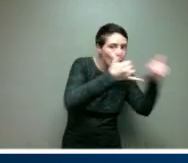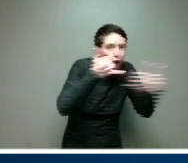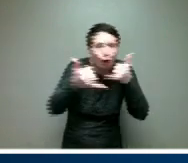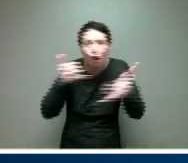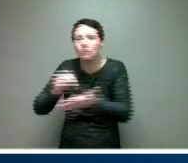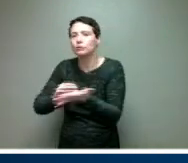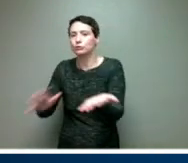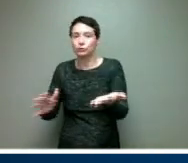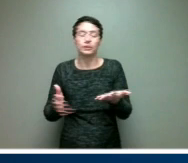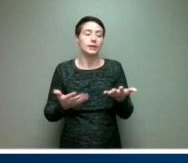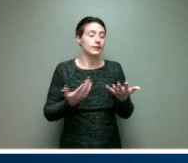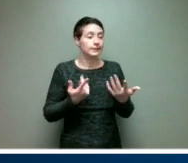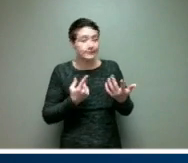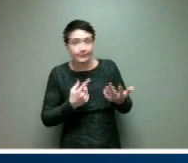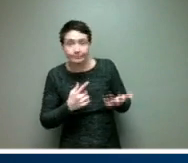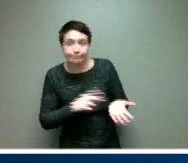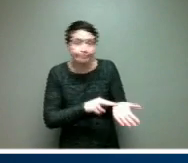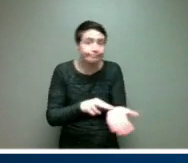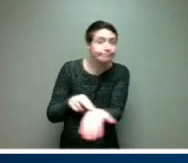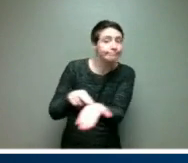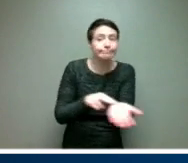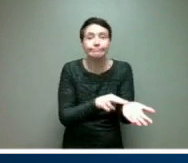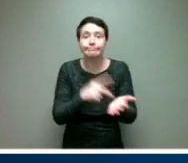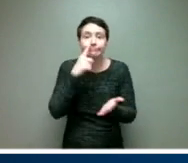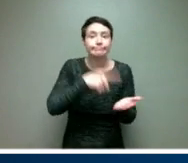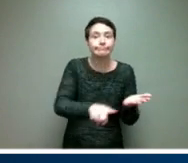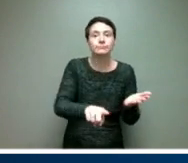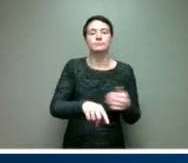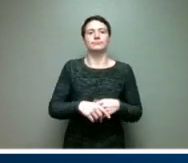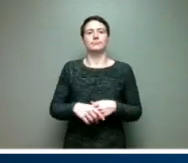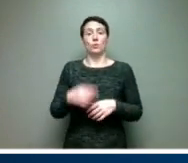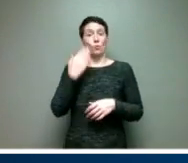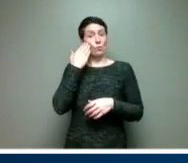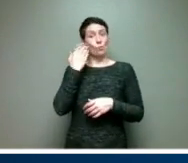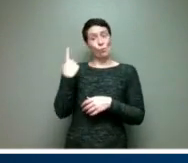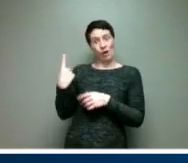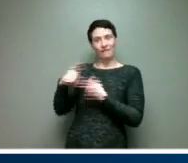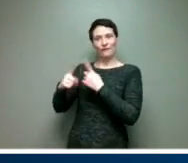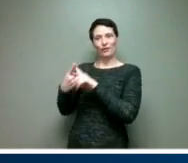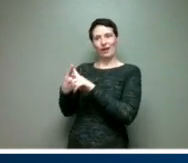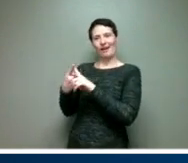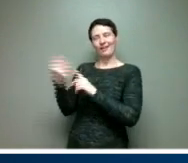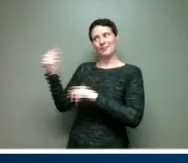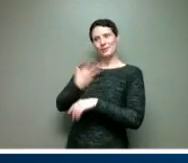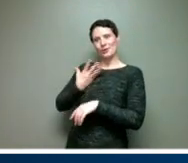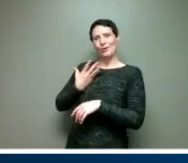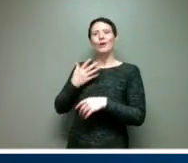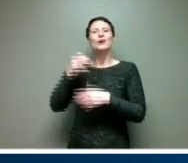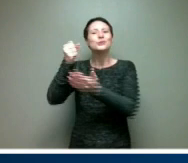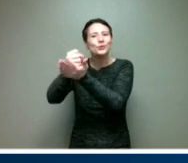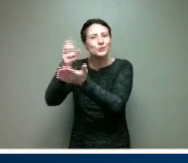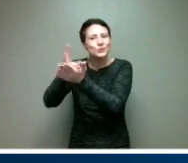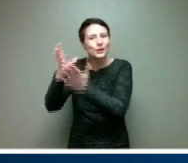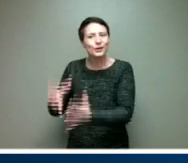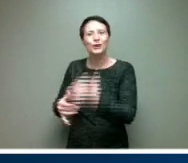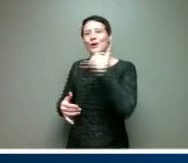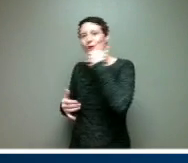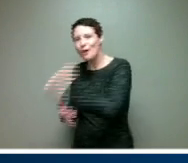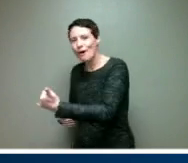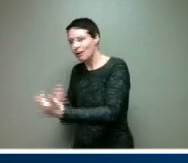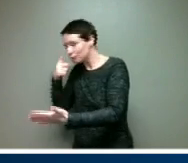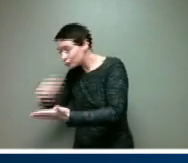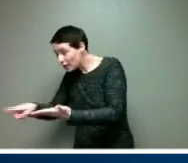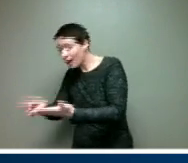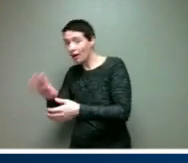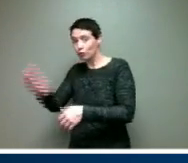me earlier today that the social worker called and checked on her daughter. And that is wonderful. And that's what we want to do. One,